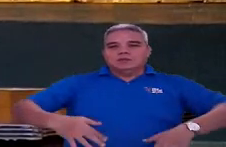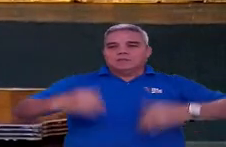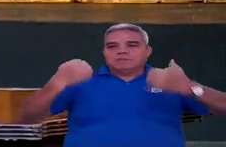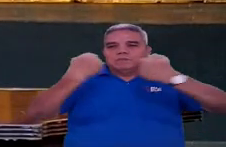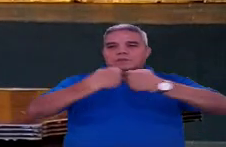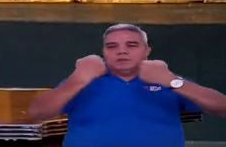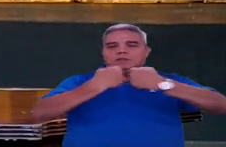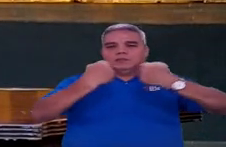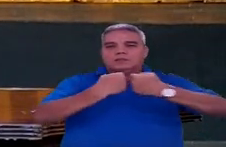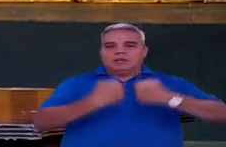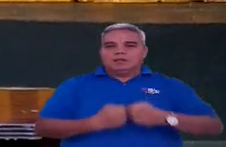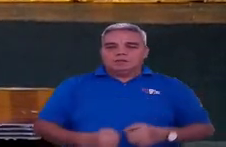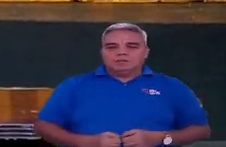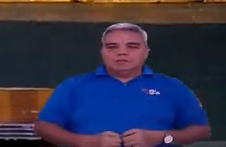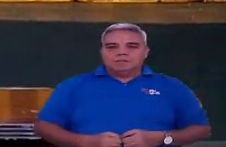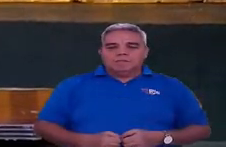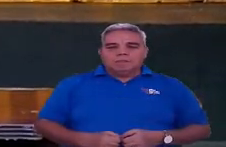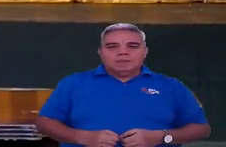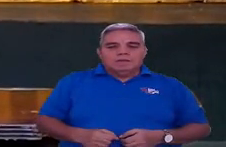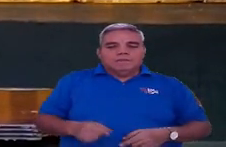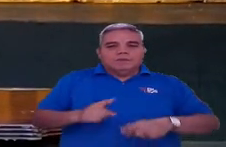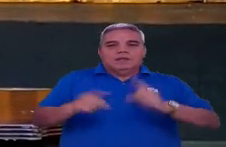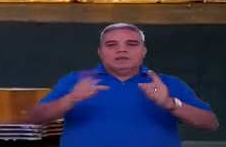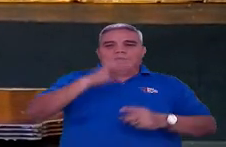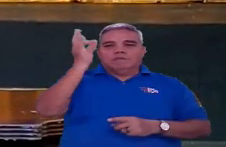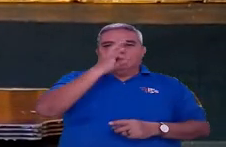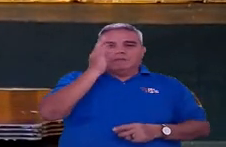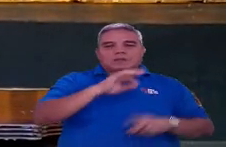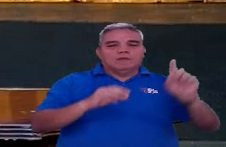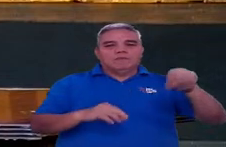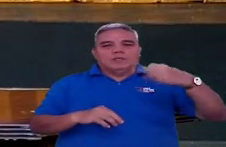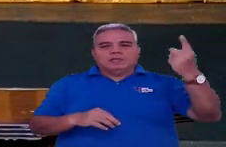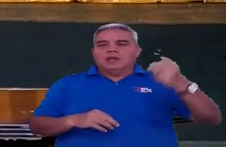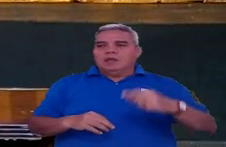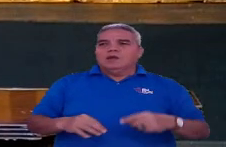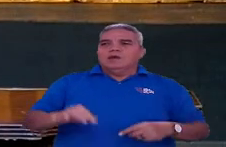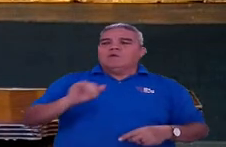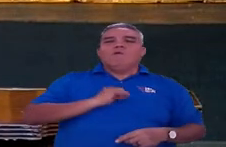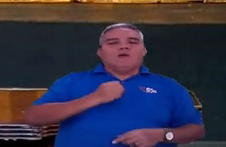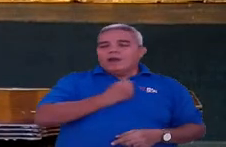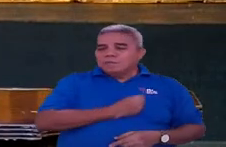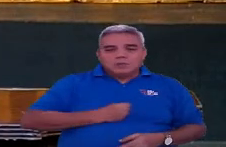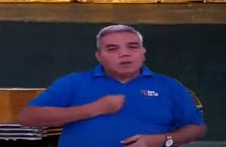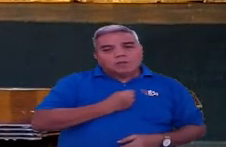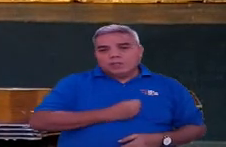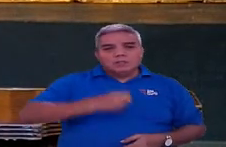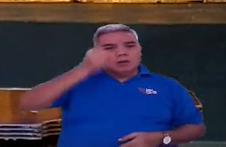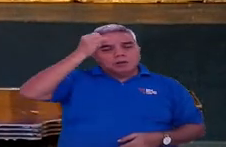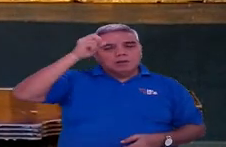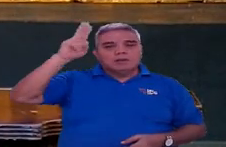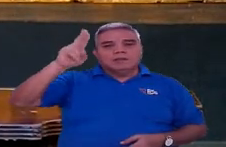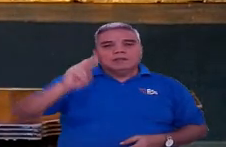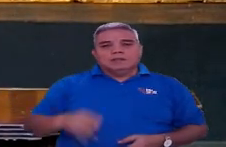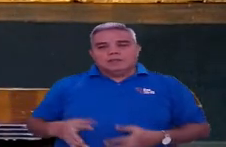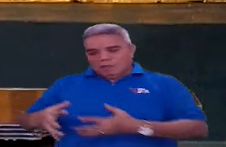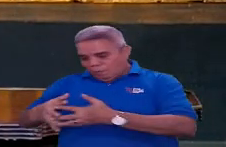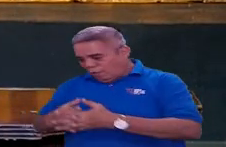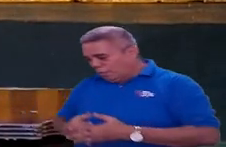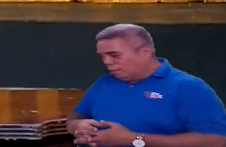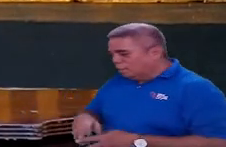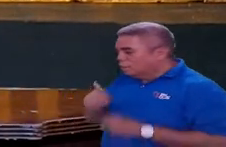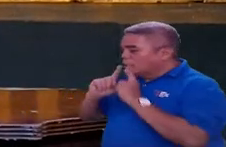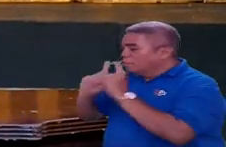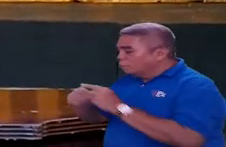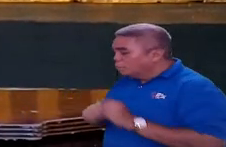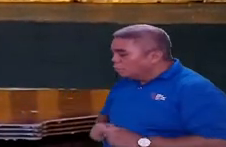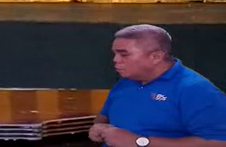other. So the Filipino was the first one who said, "Oh, I'm sorry, sir." The American